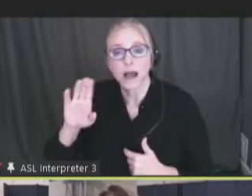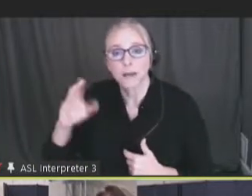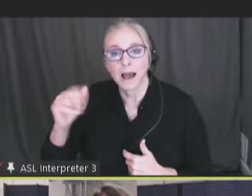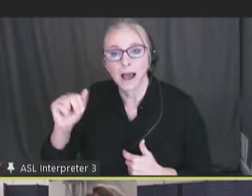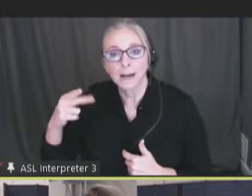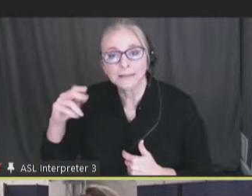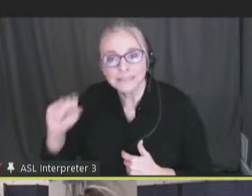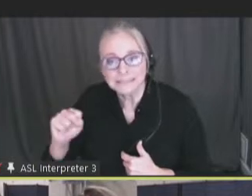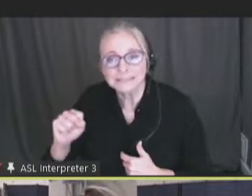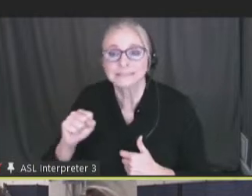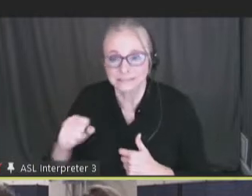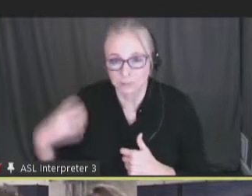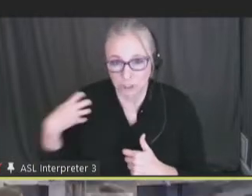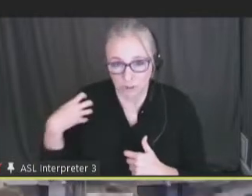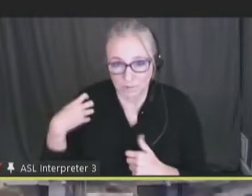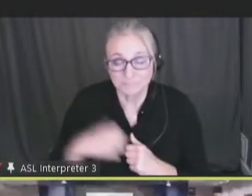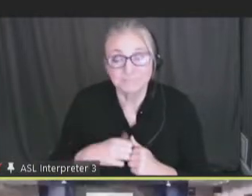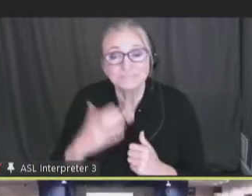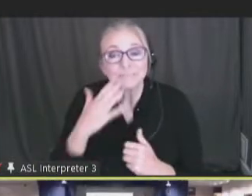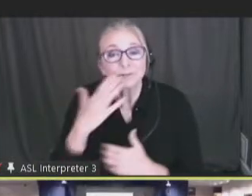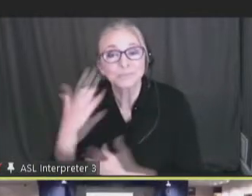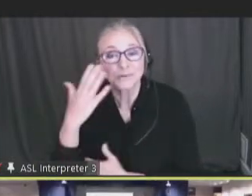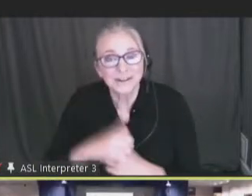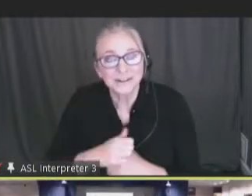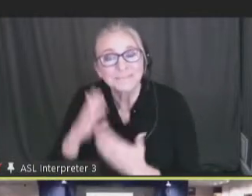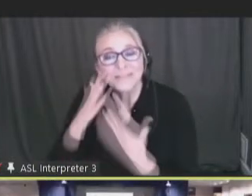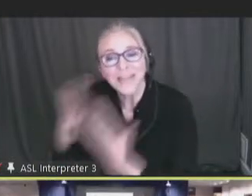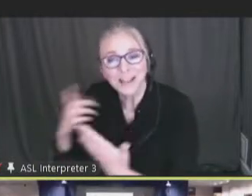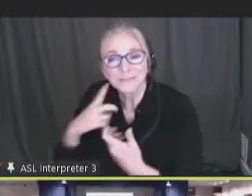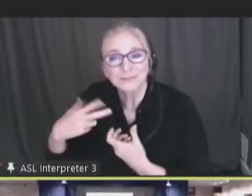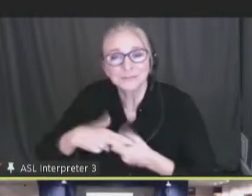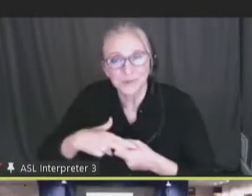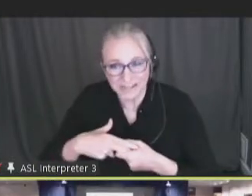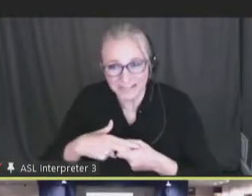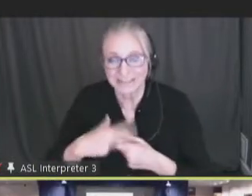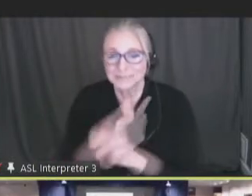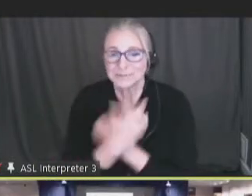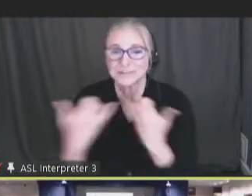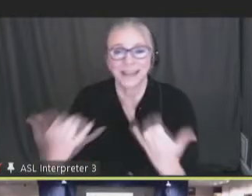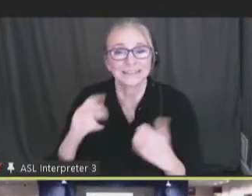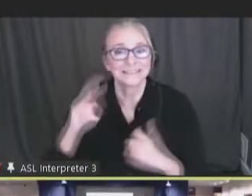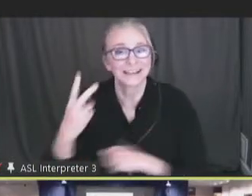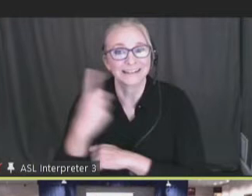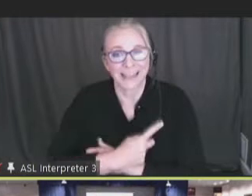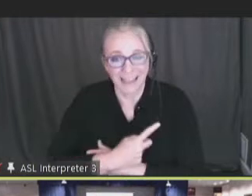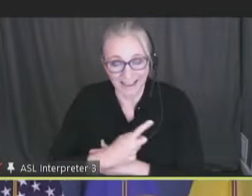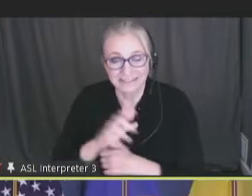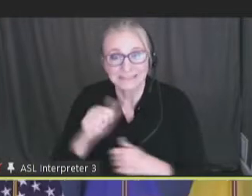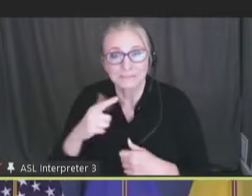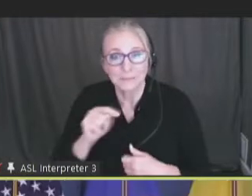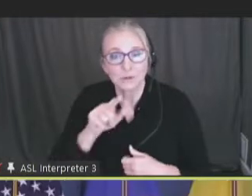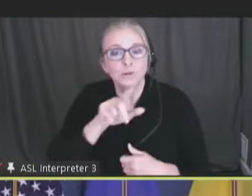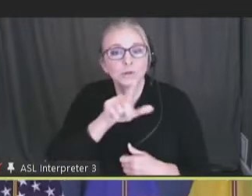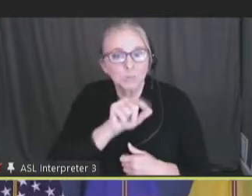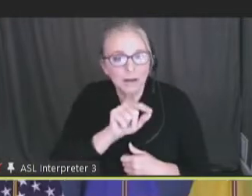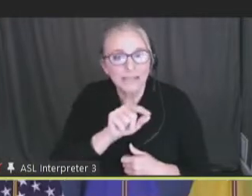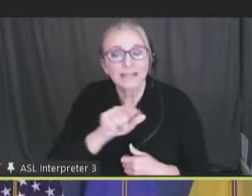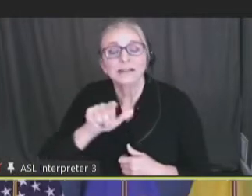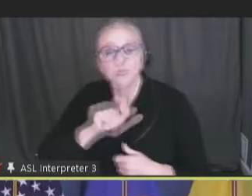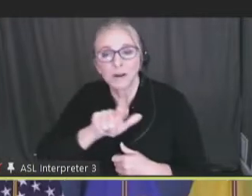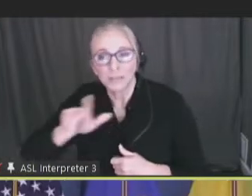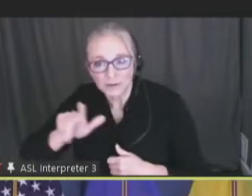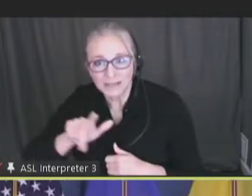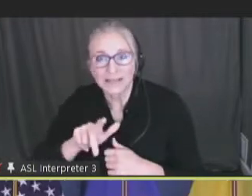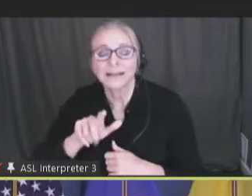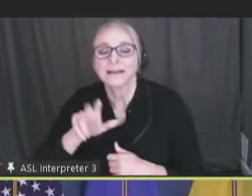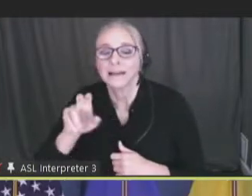the committee. Well, good morning. Thank you for joining us for today's second day of our September 2023 NVAC meeting.